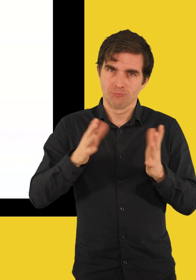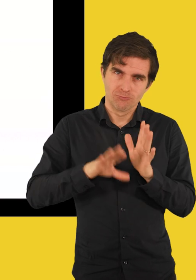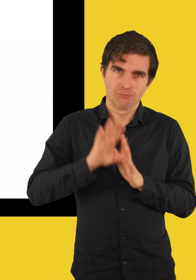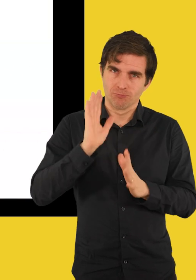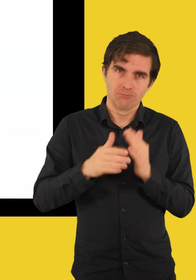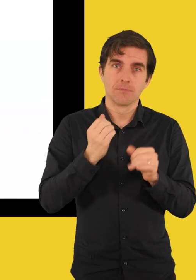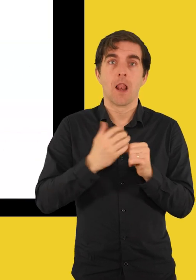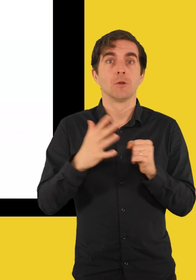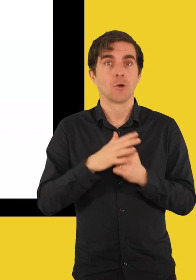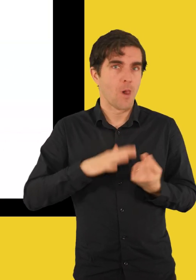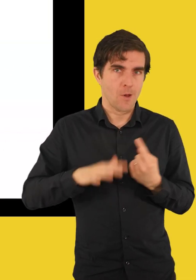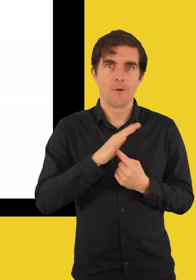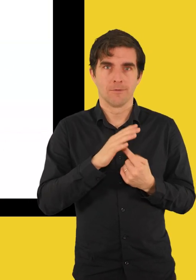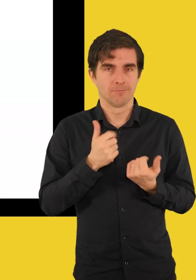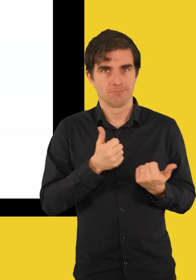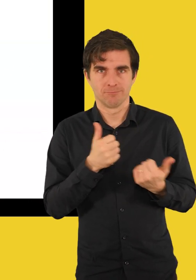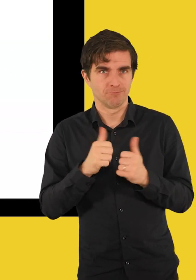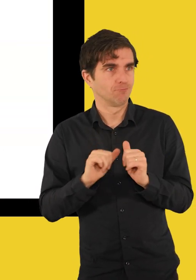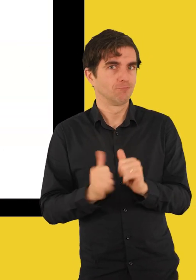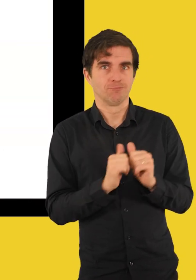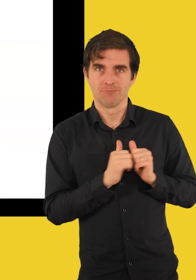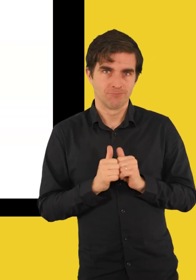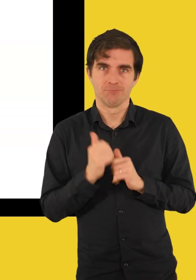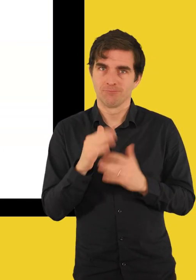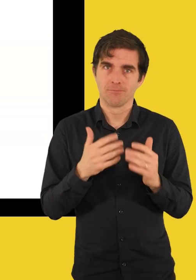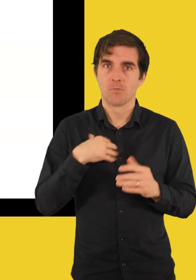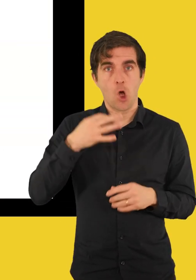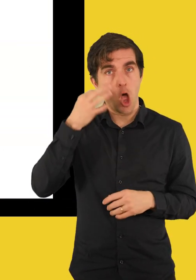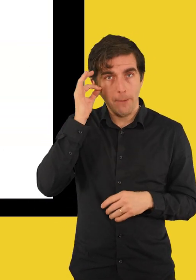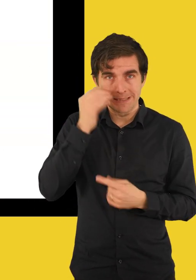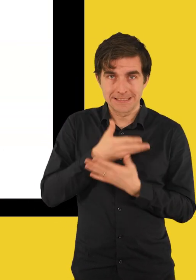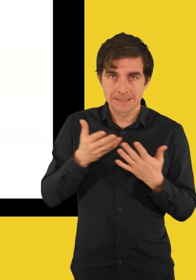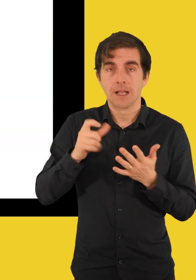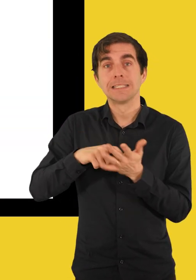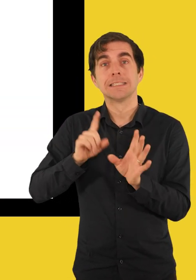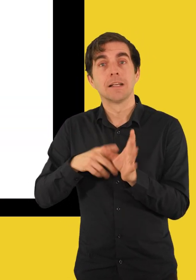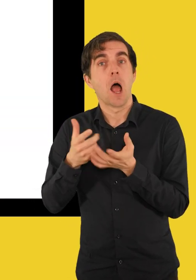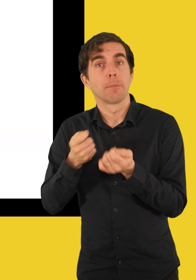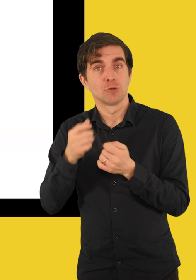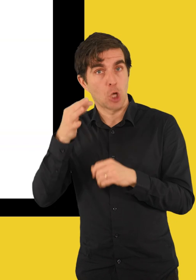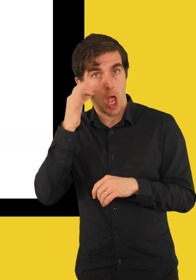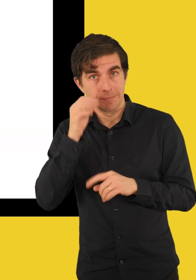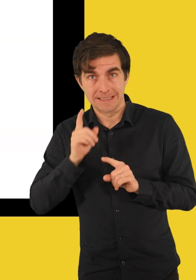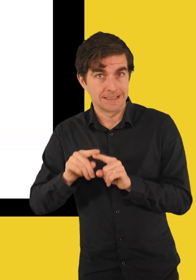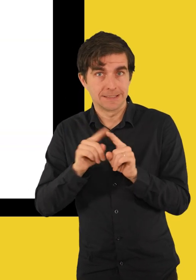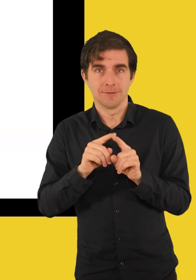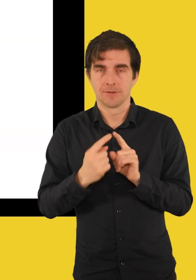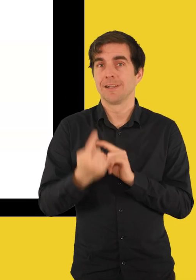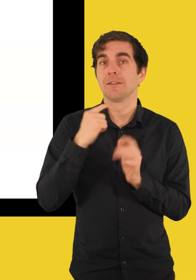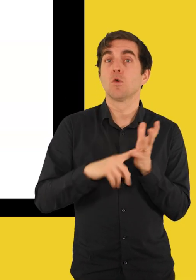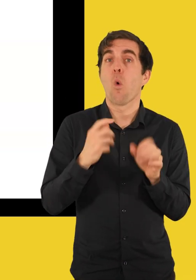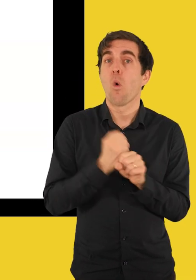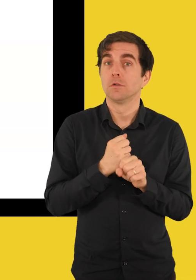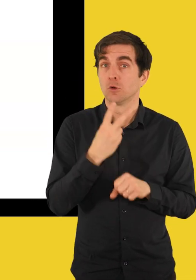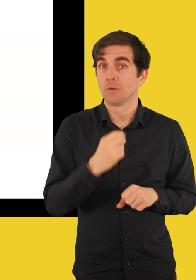Thriving Glasgow portrait and its definitions were approved at one of our committees, which is called the City Administration Committee